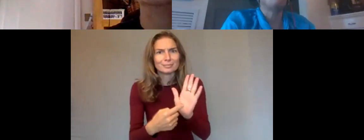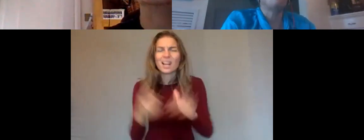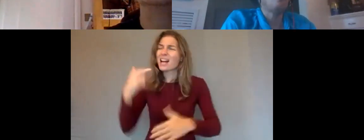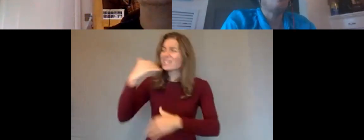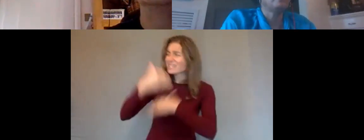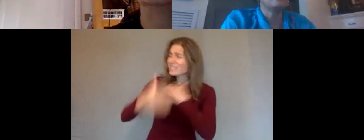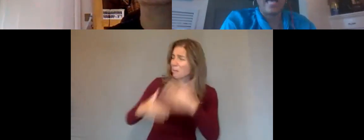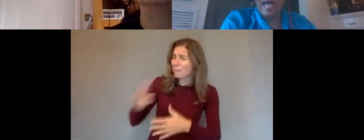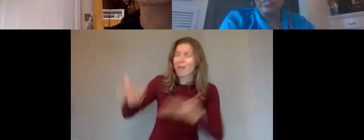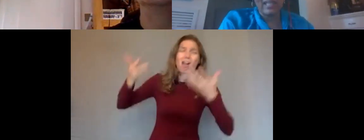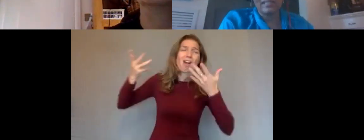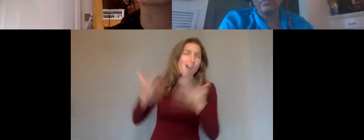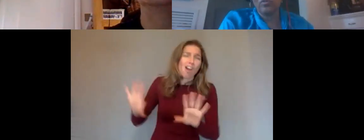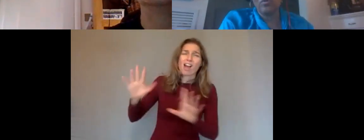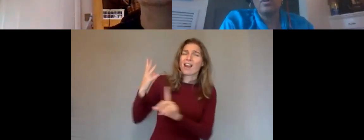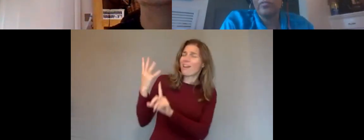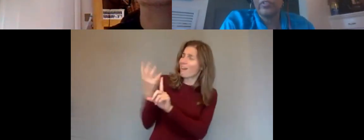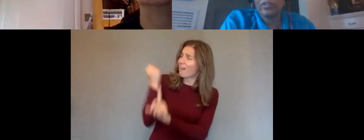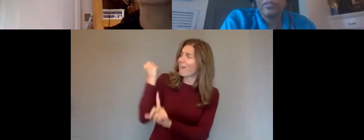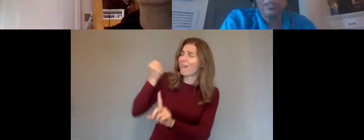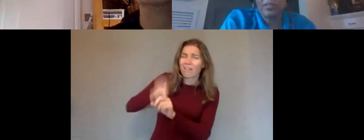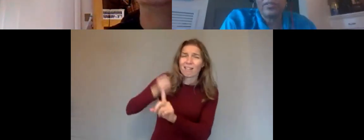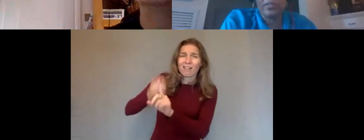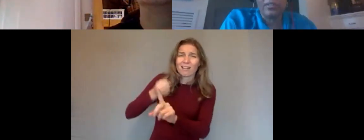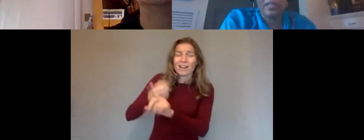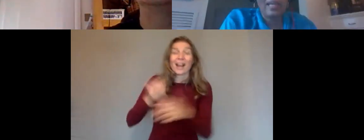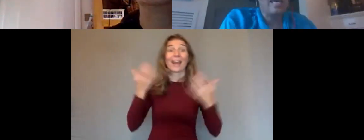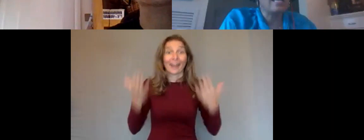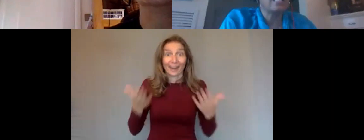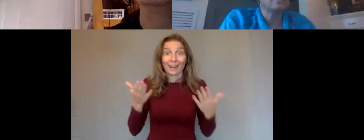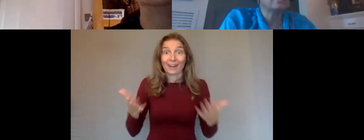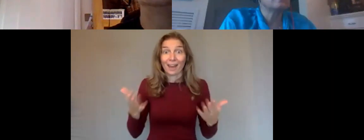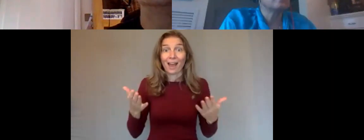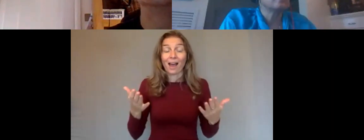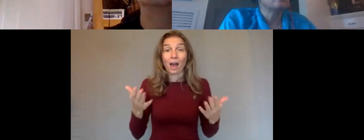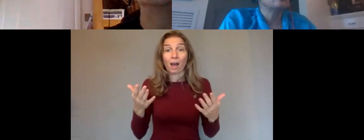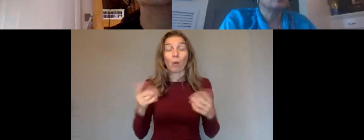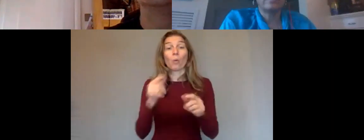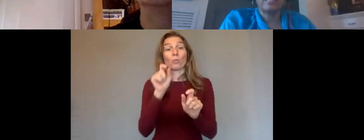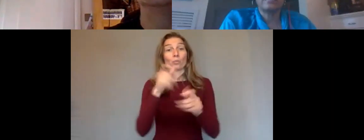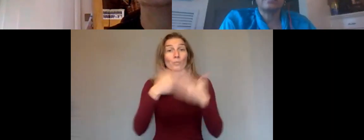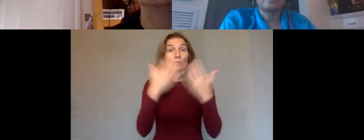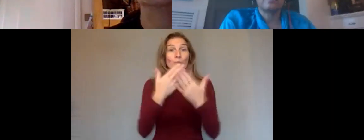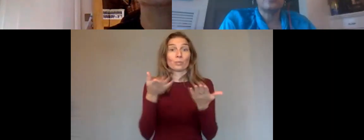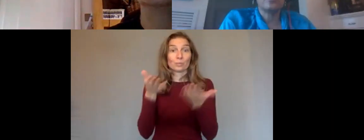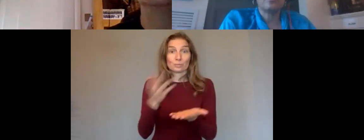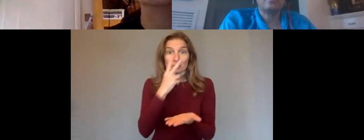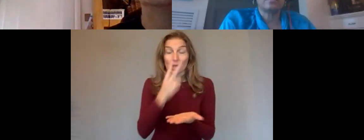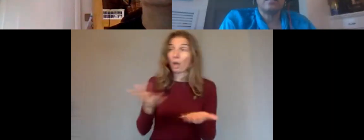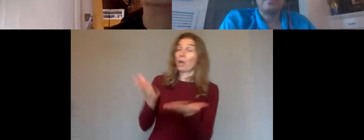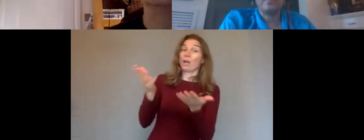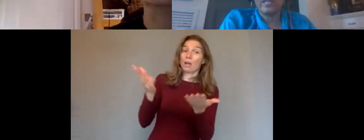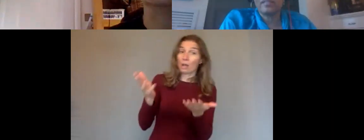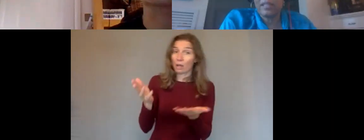has advocated for years and years and years. And that is to look at issues